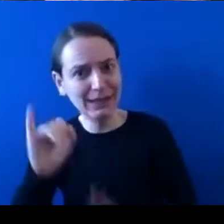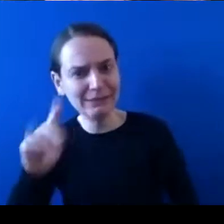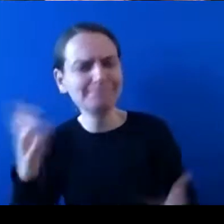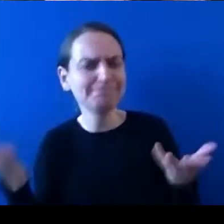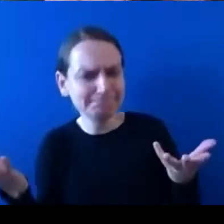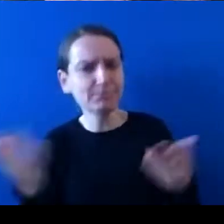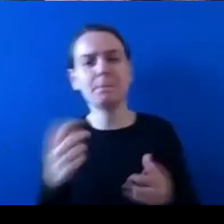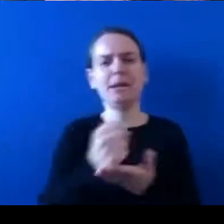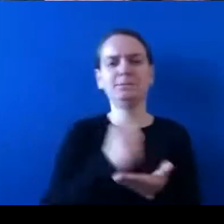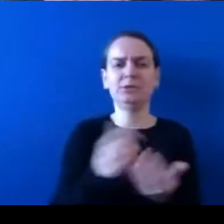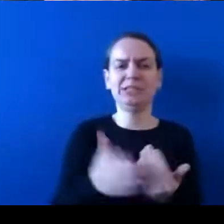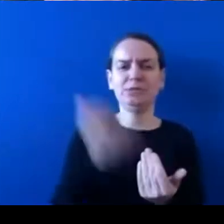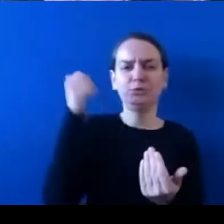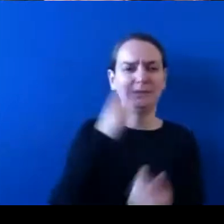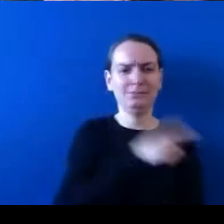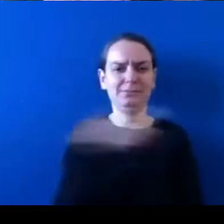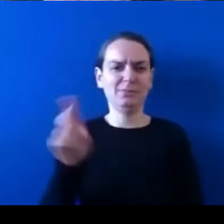For advocacy, again,